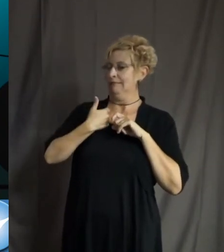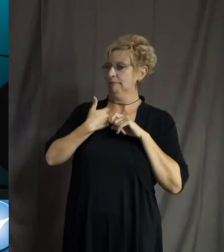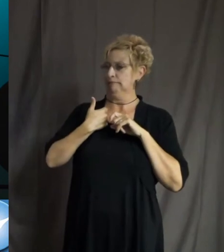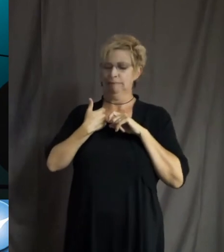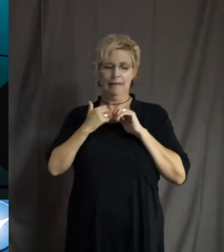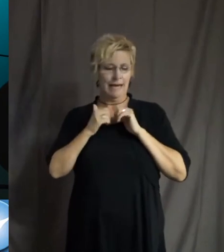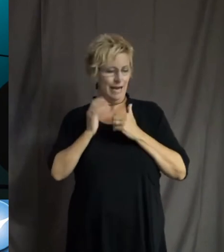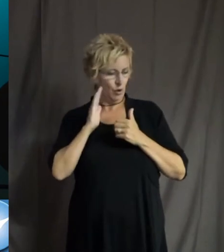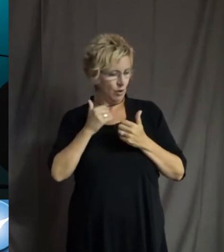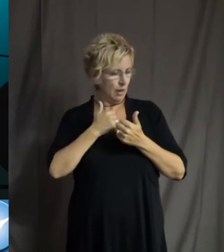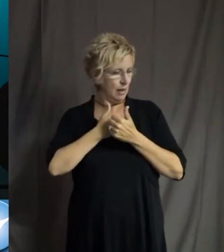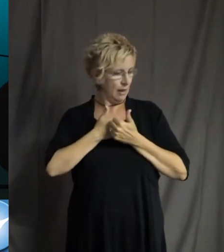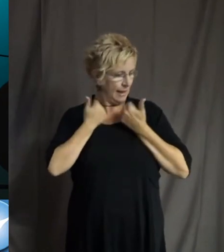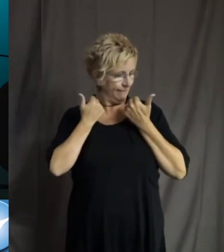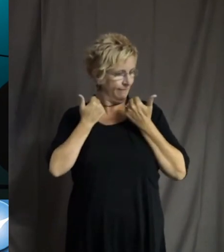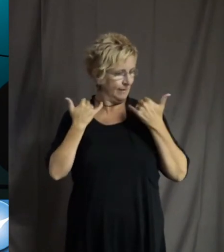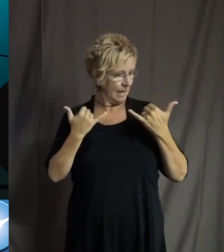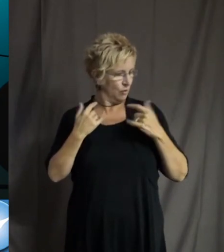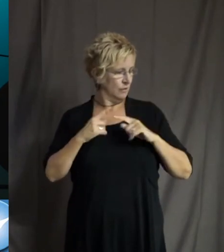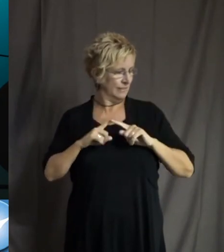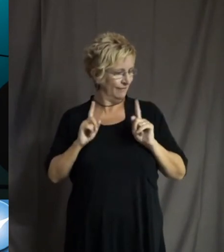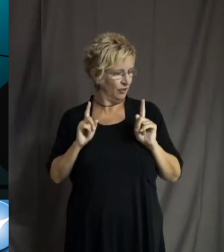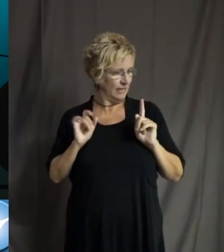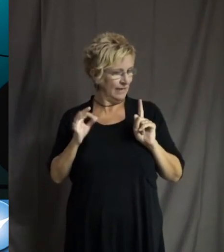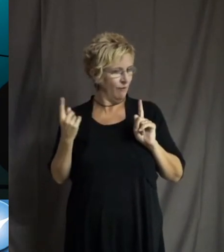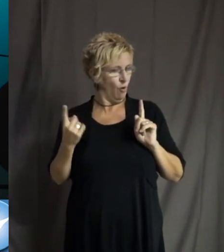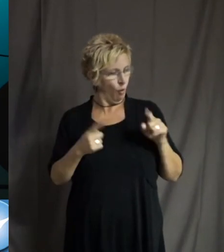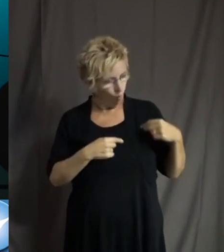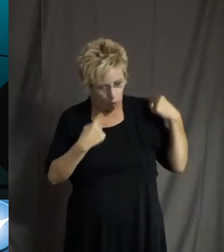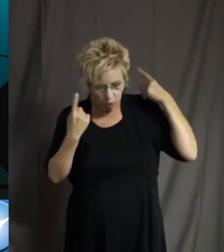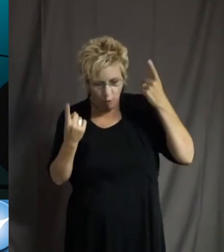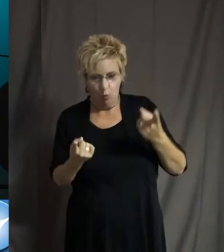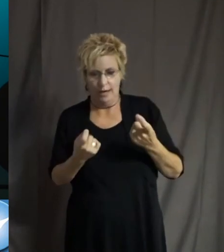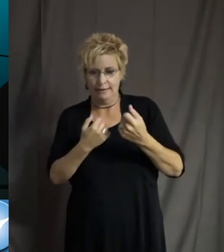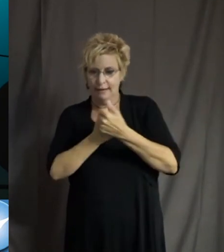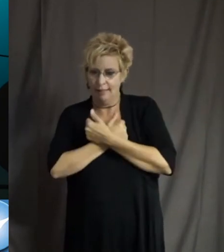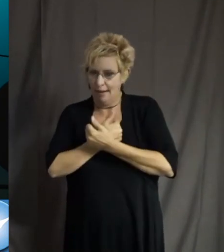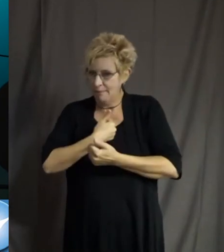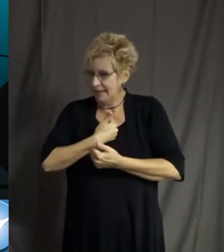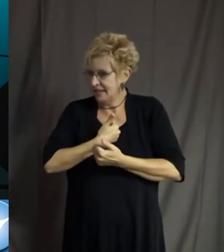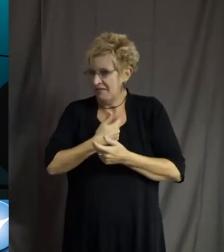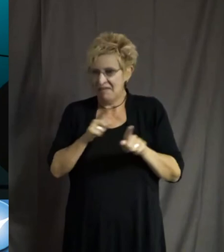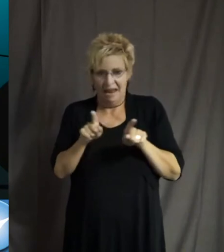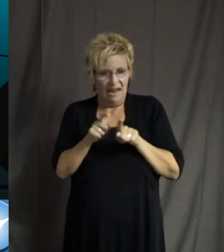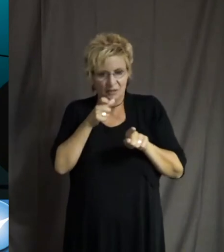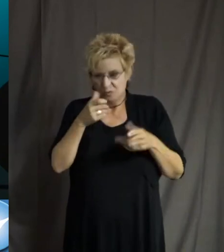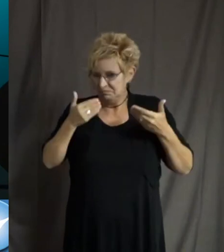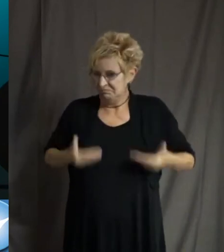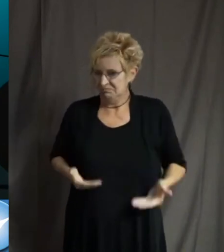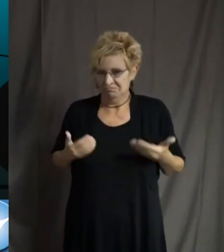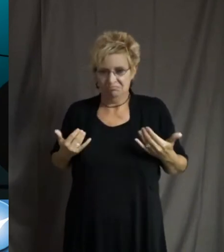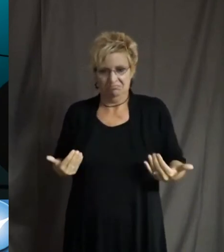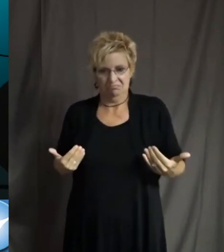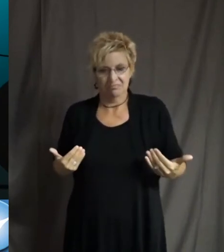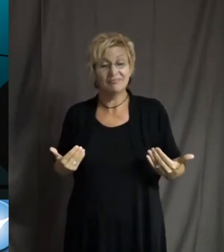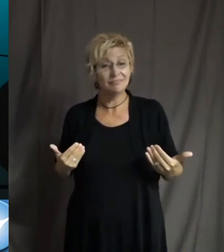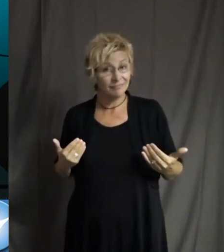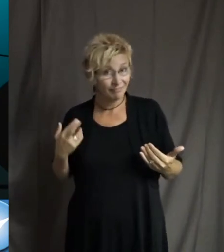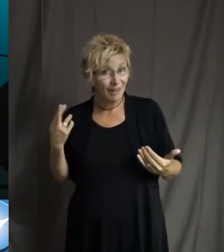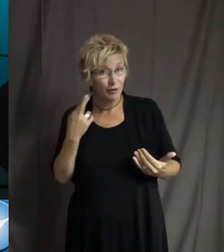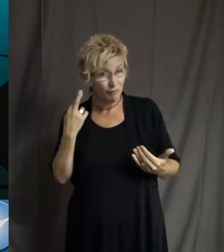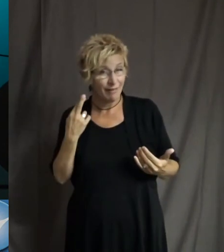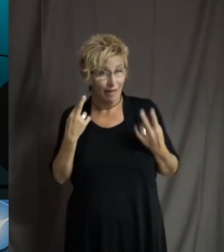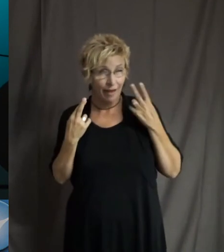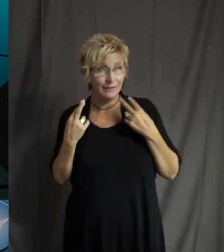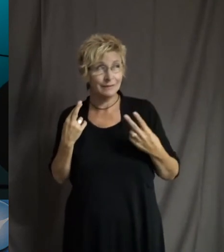Sometimes I have to stop and ask myself, how would my life be different if I always loved myself as I